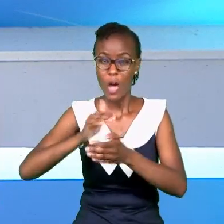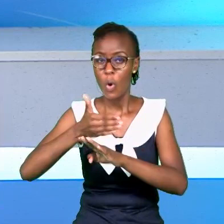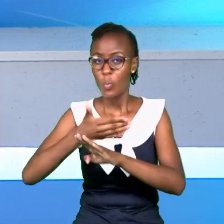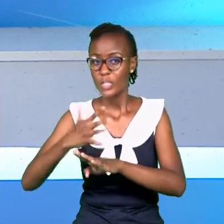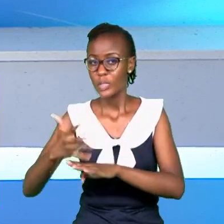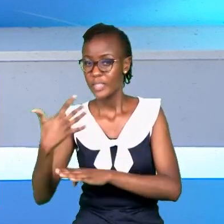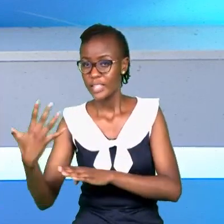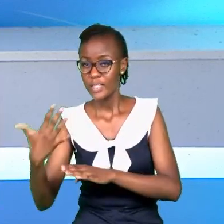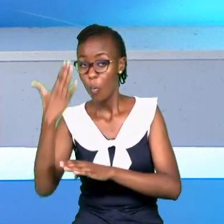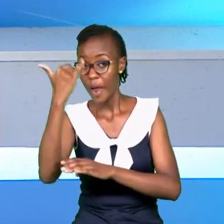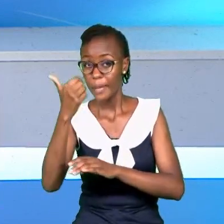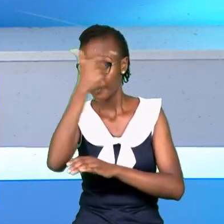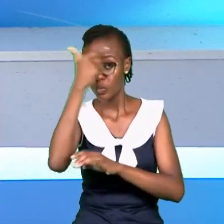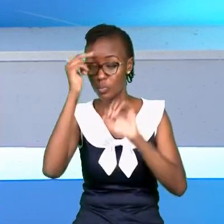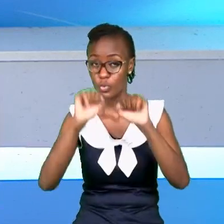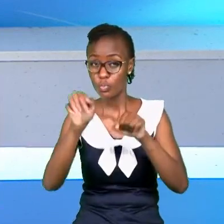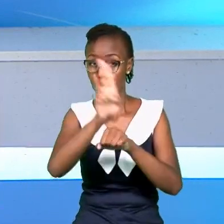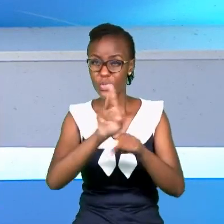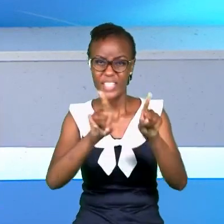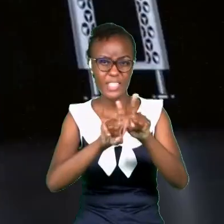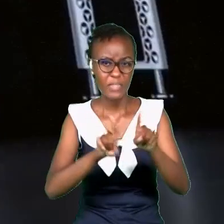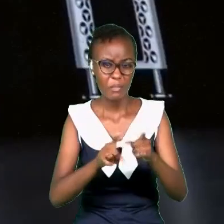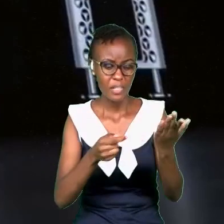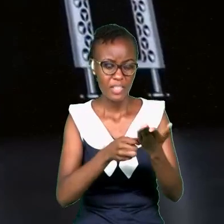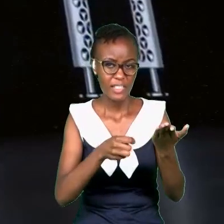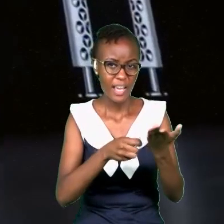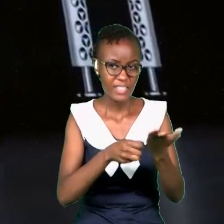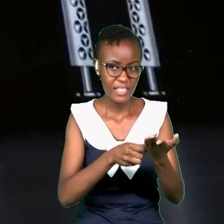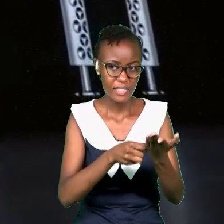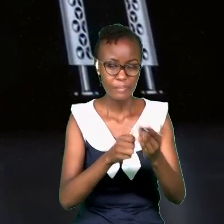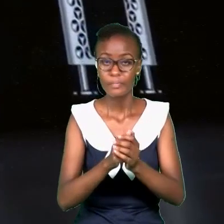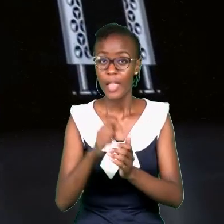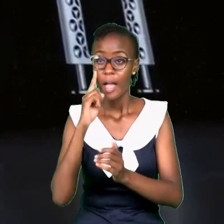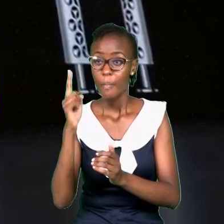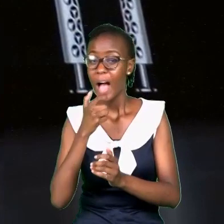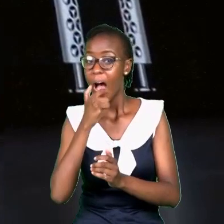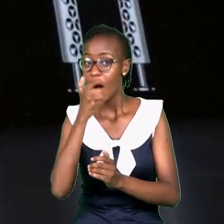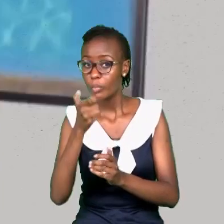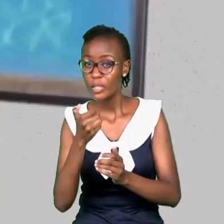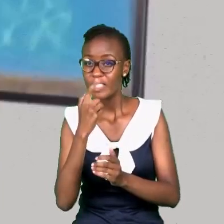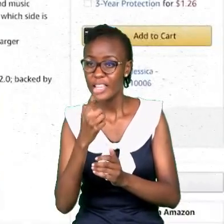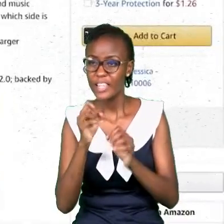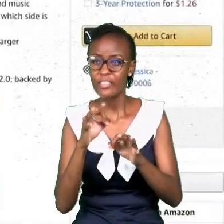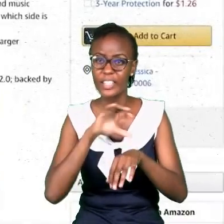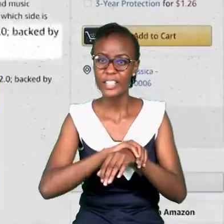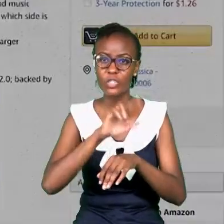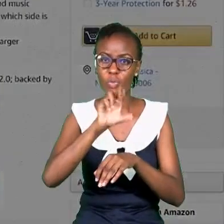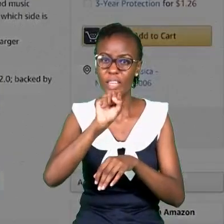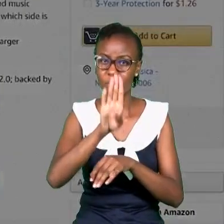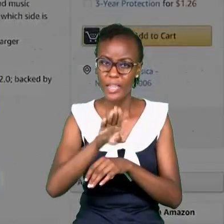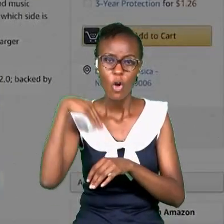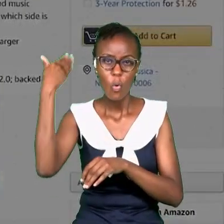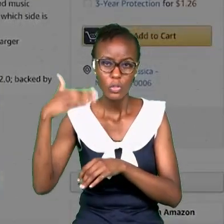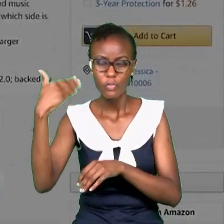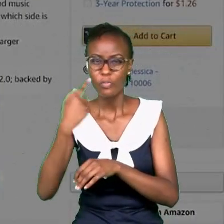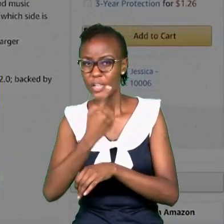buying a new device. Apollo James expounds. Apple has warned that the move of having USB-C chargers on all smartphones will